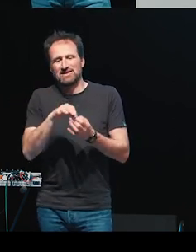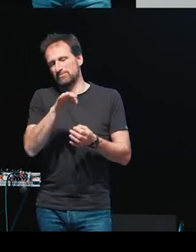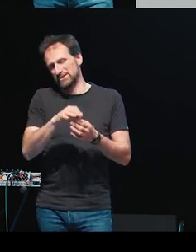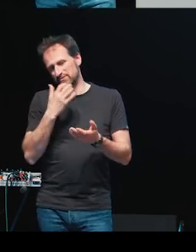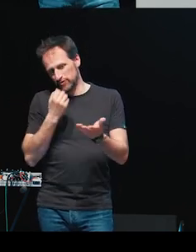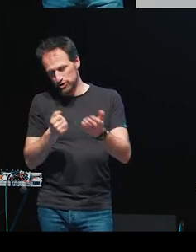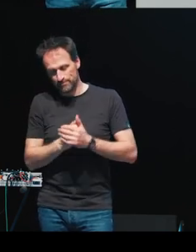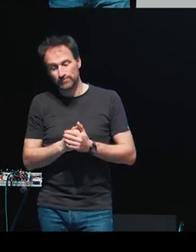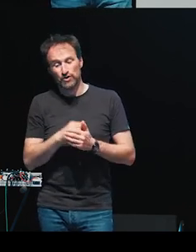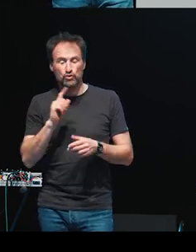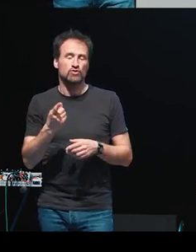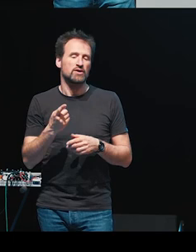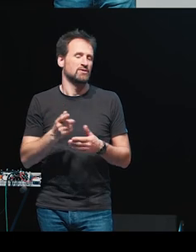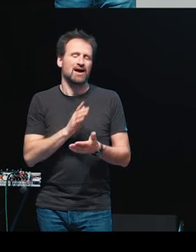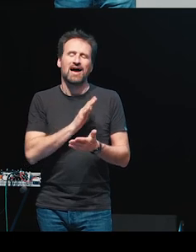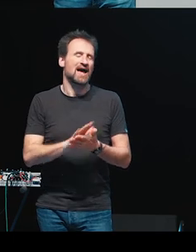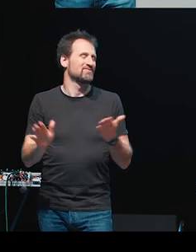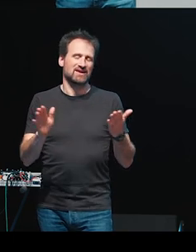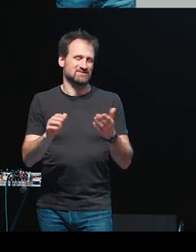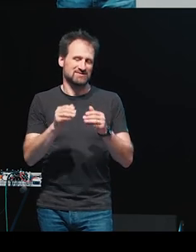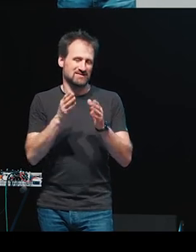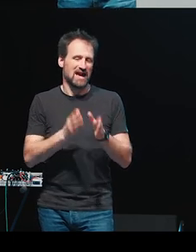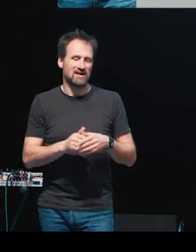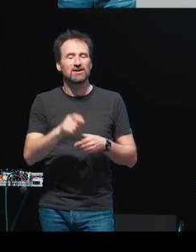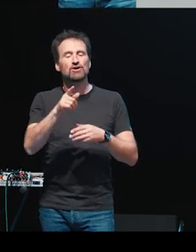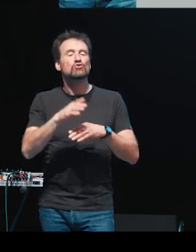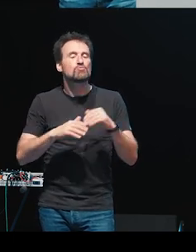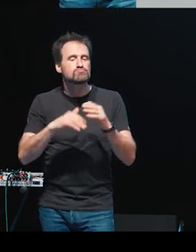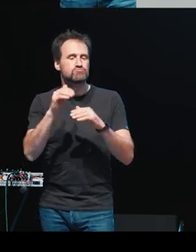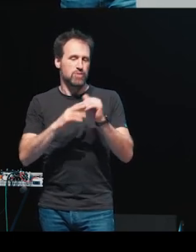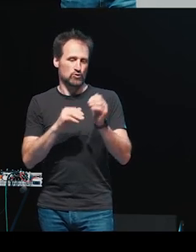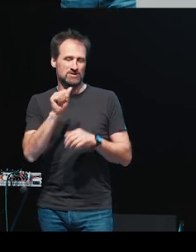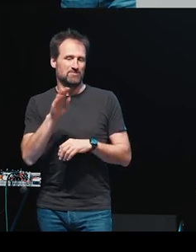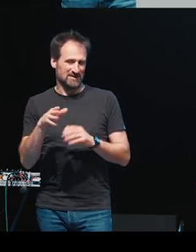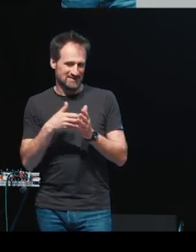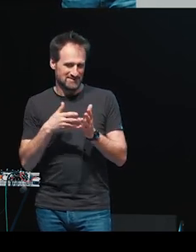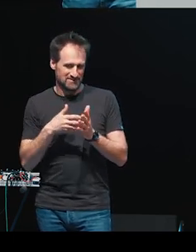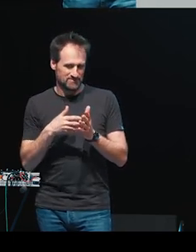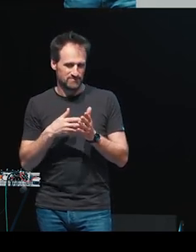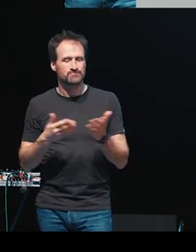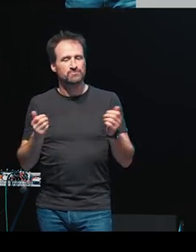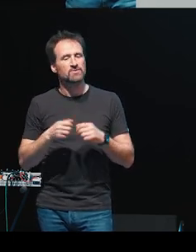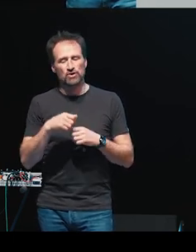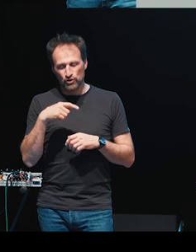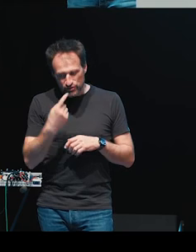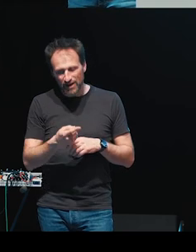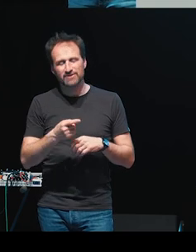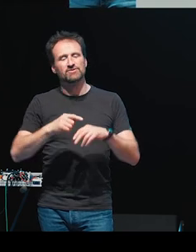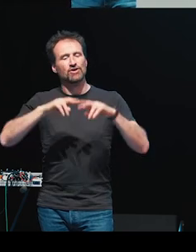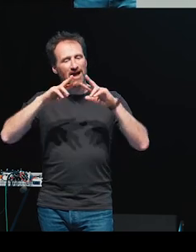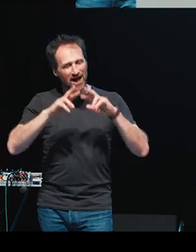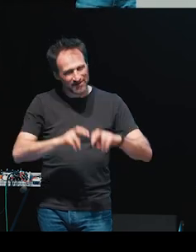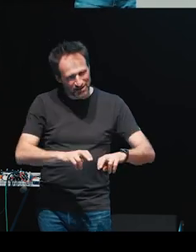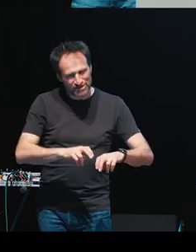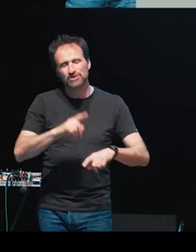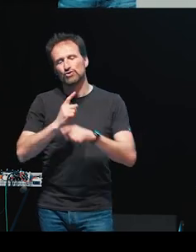You build by any technologies you use. You design and you implement it. And then you analyze and learn. So this is a cycle. So